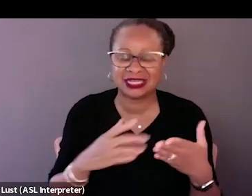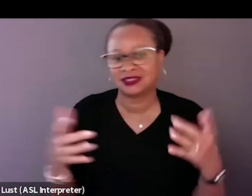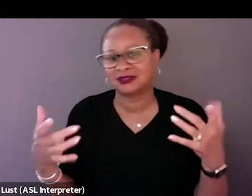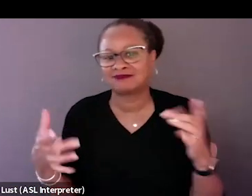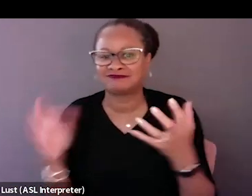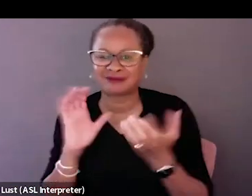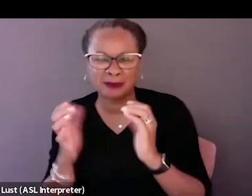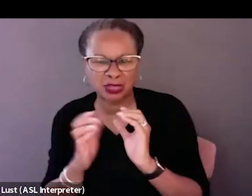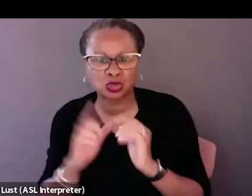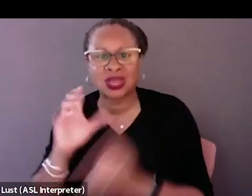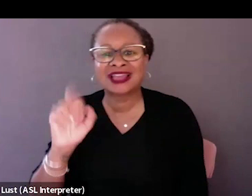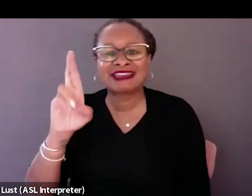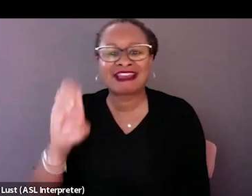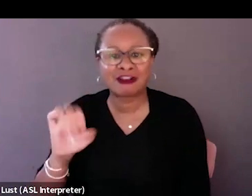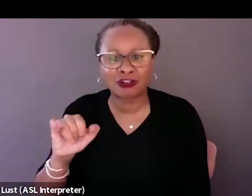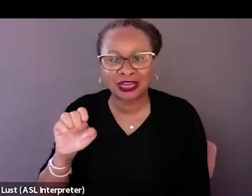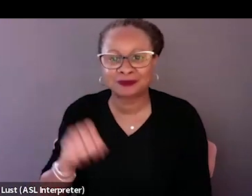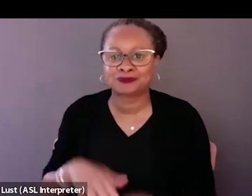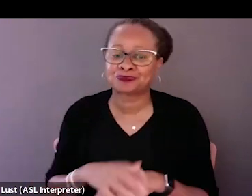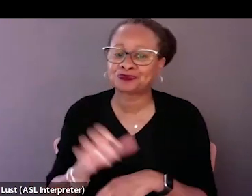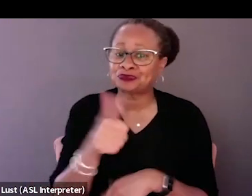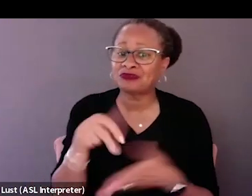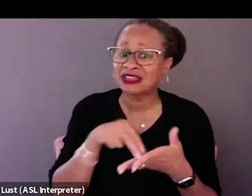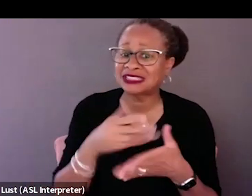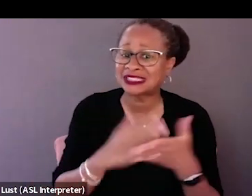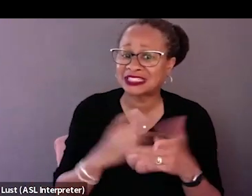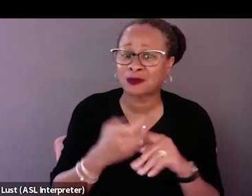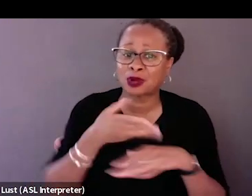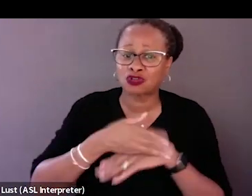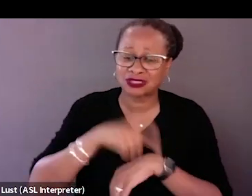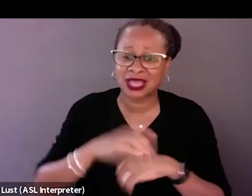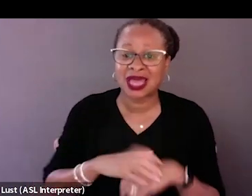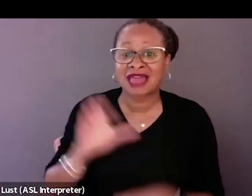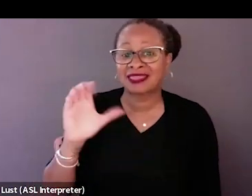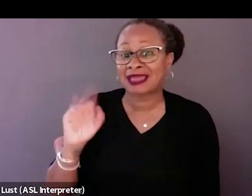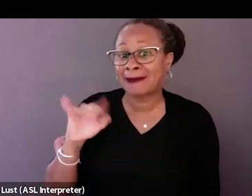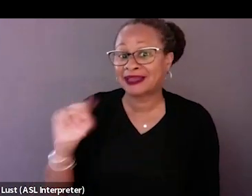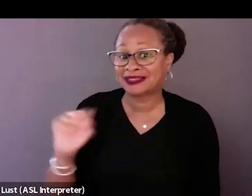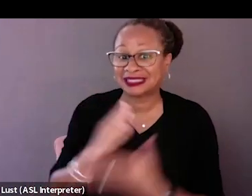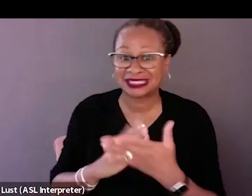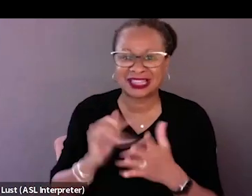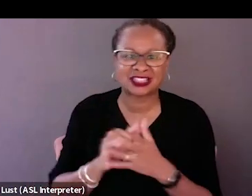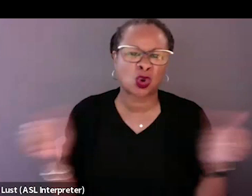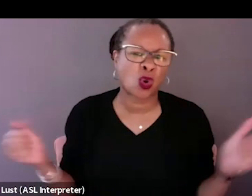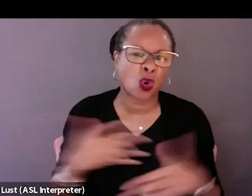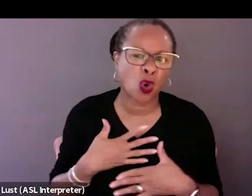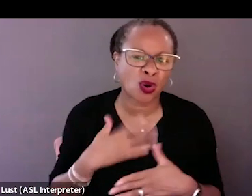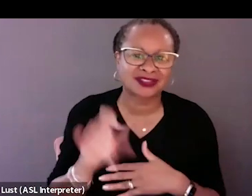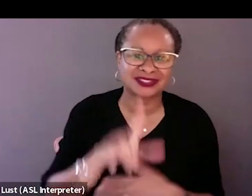and, other dance scenes from across time, but like the cabin scene is very much a horror style